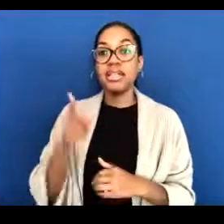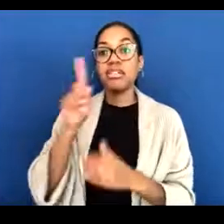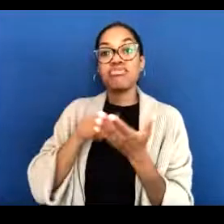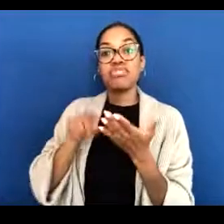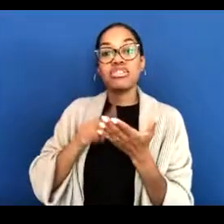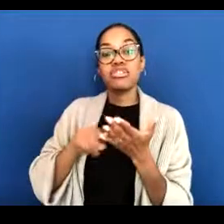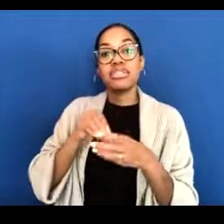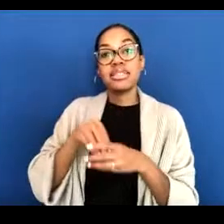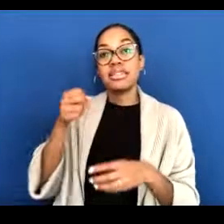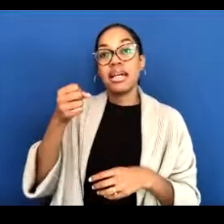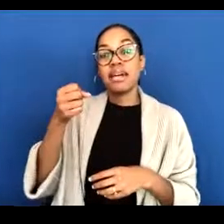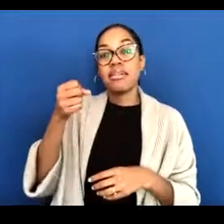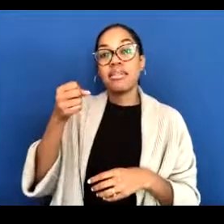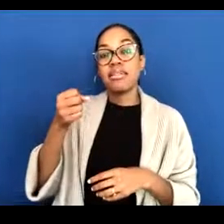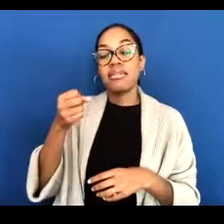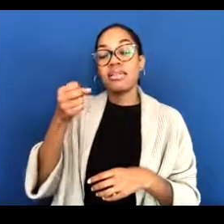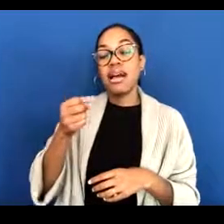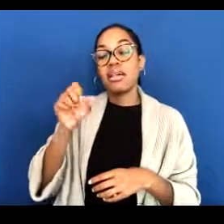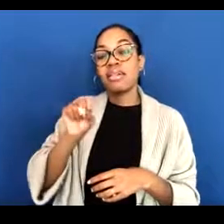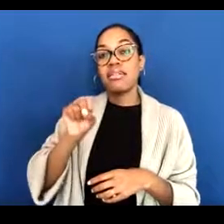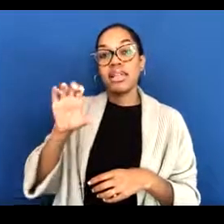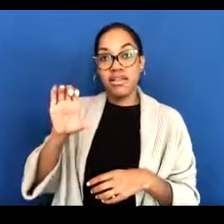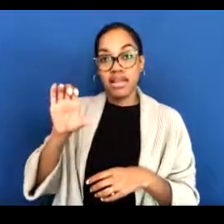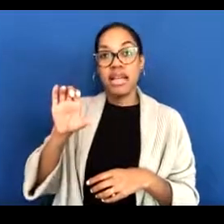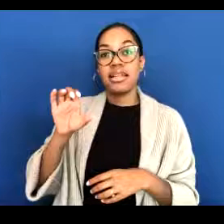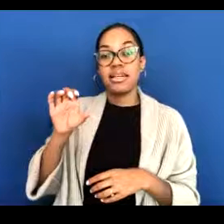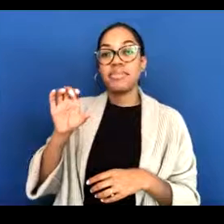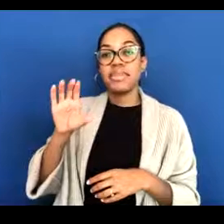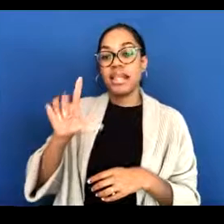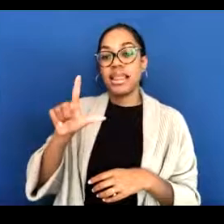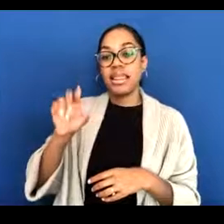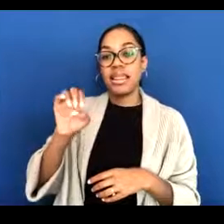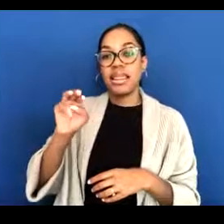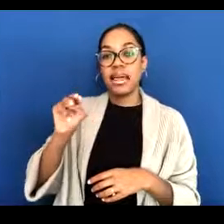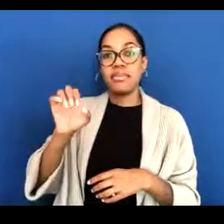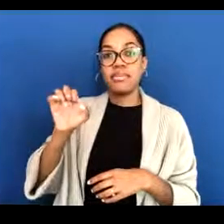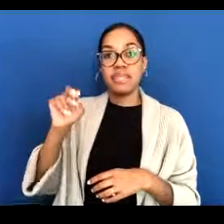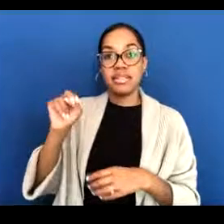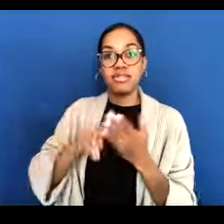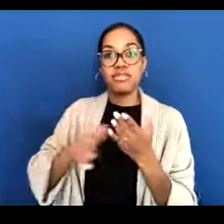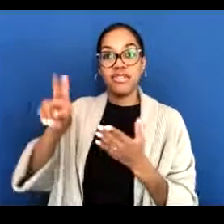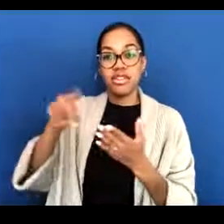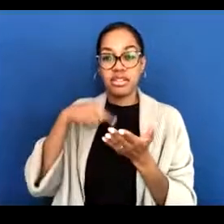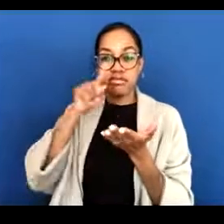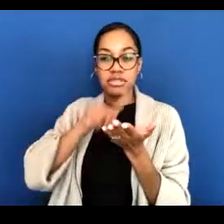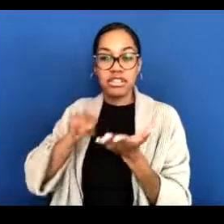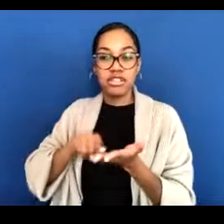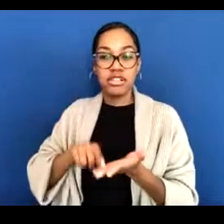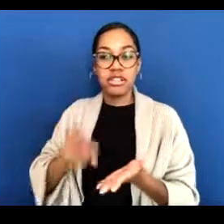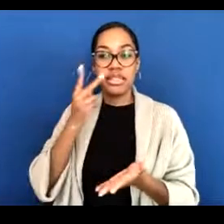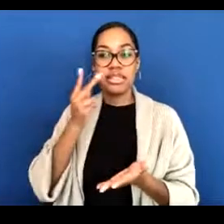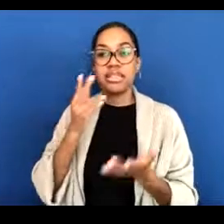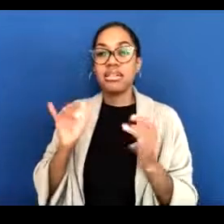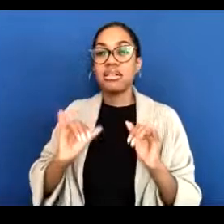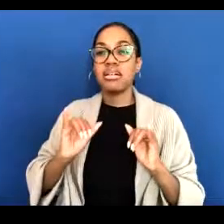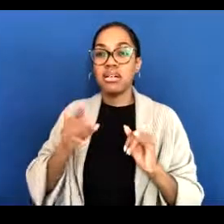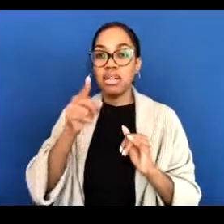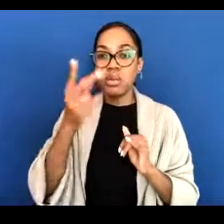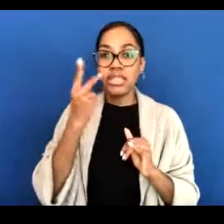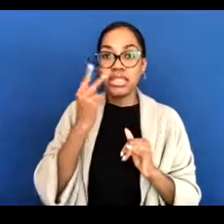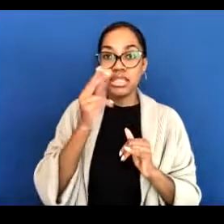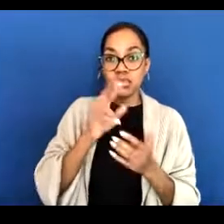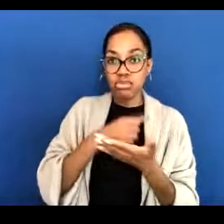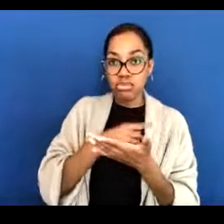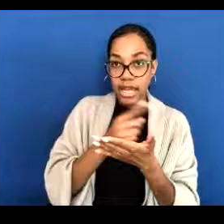Carolina about 20 years ago that, using various methods, did research to relate what we see on radar with actually how many birds are in the